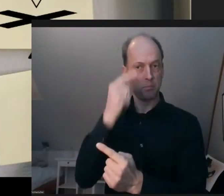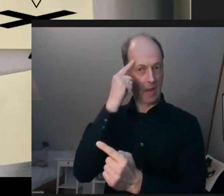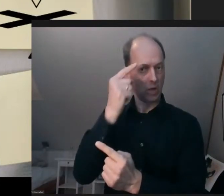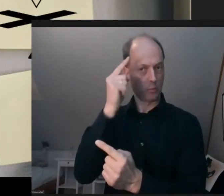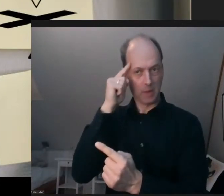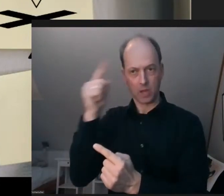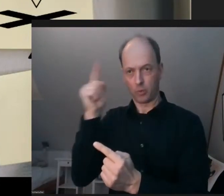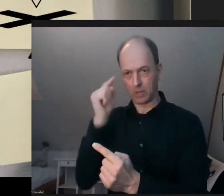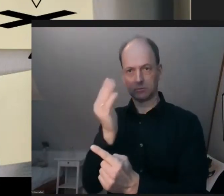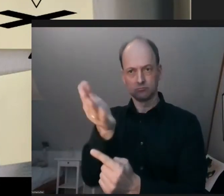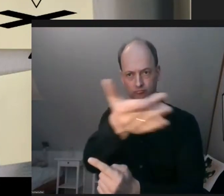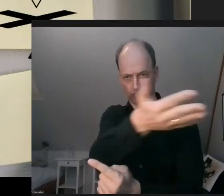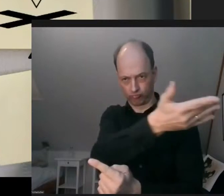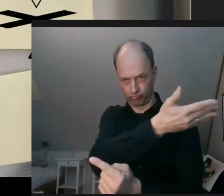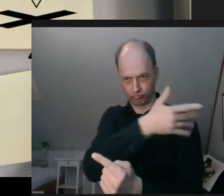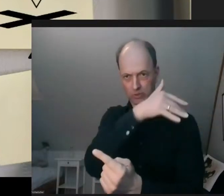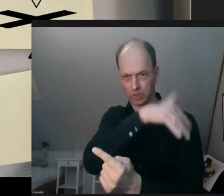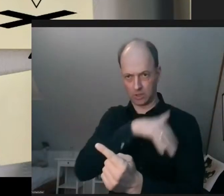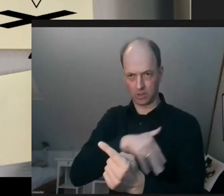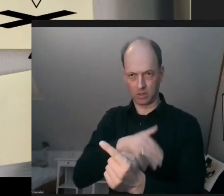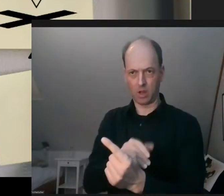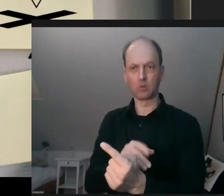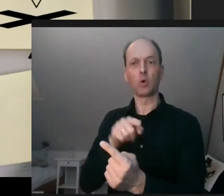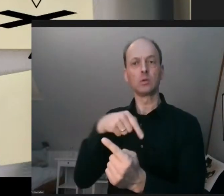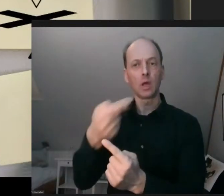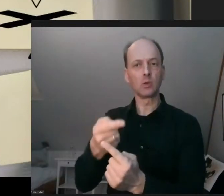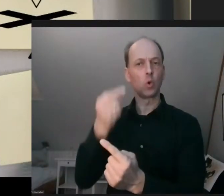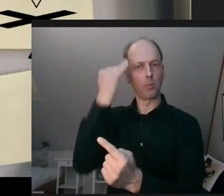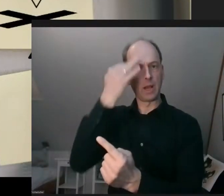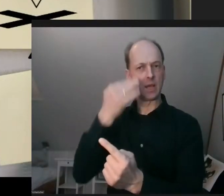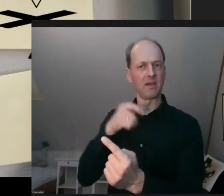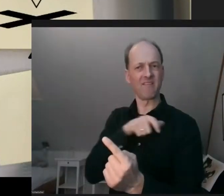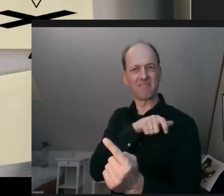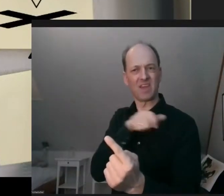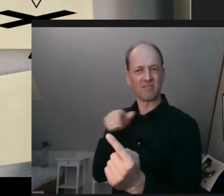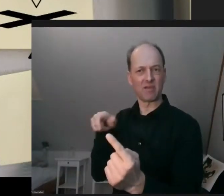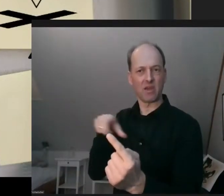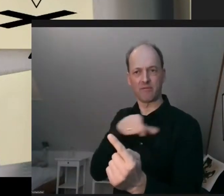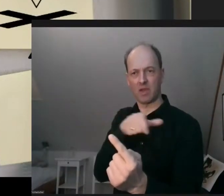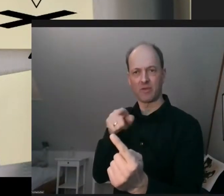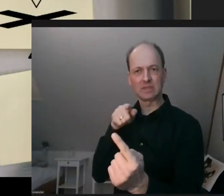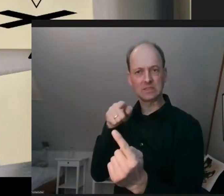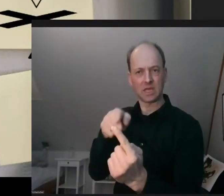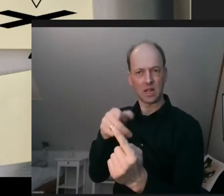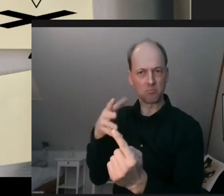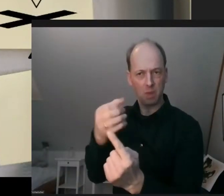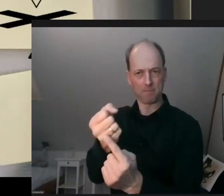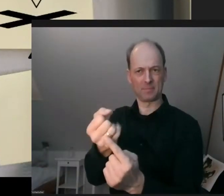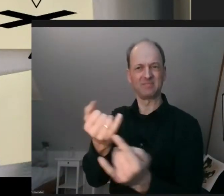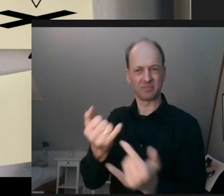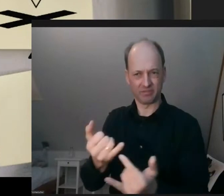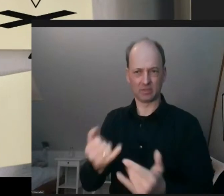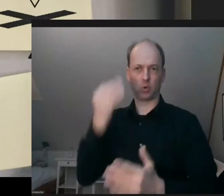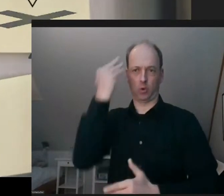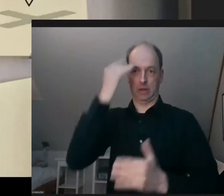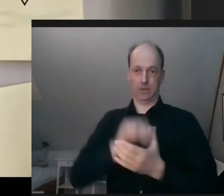the stakeholders are addressed, you can think which way you go in order to make a